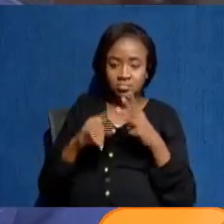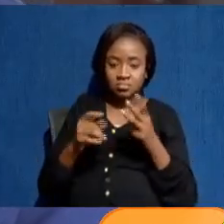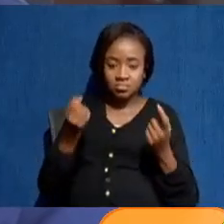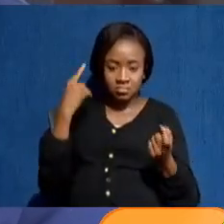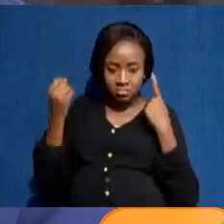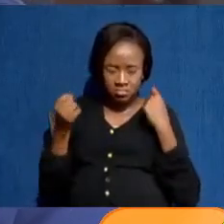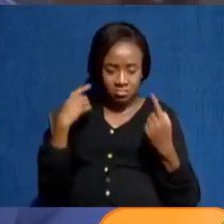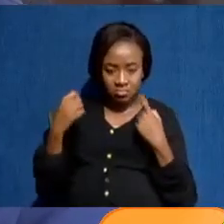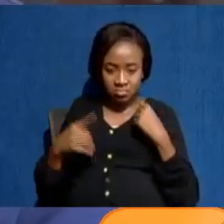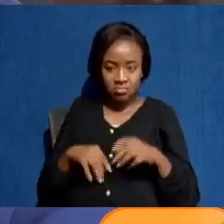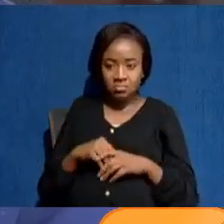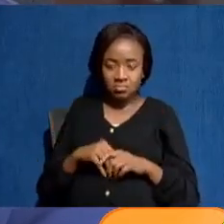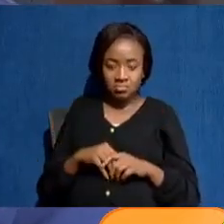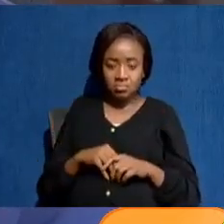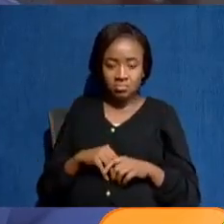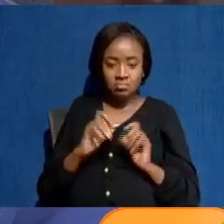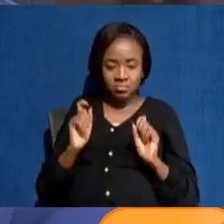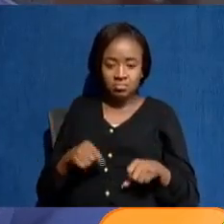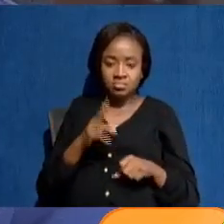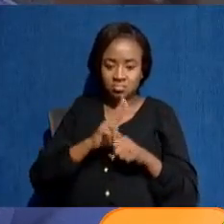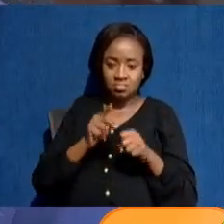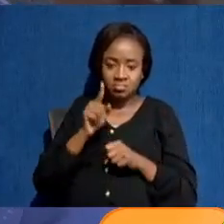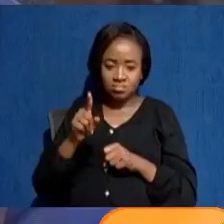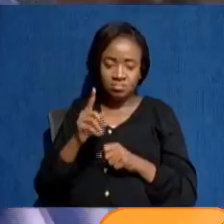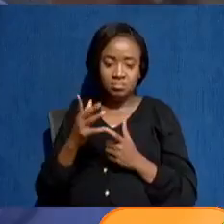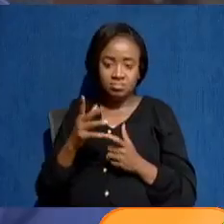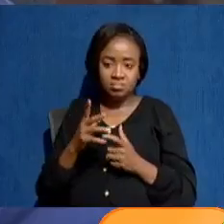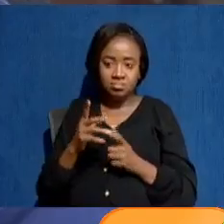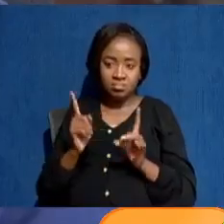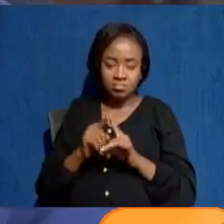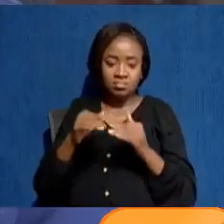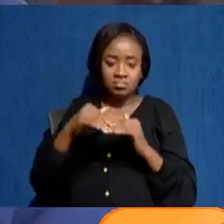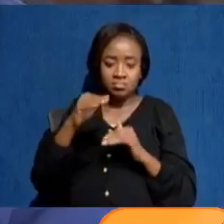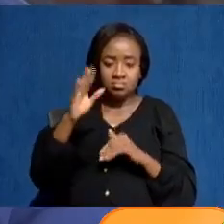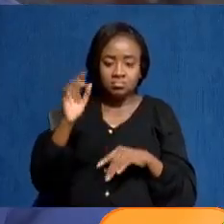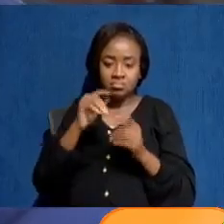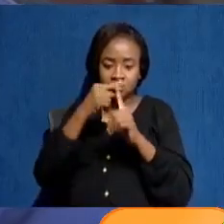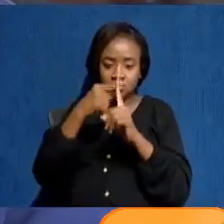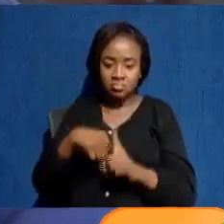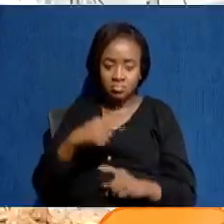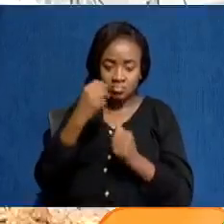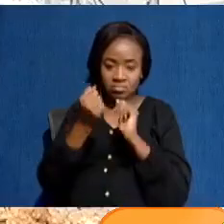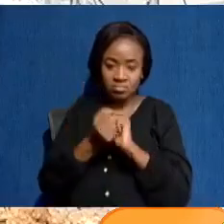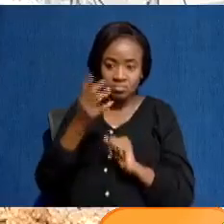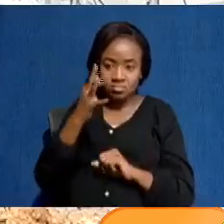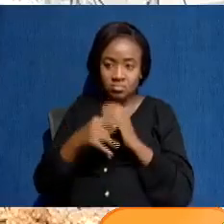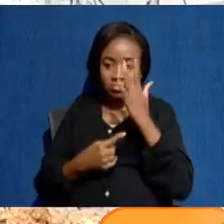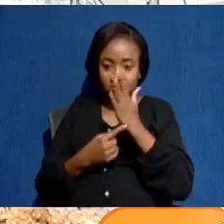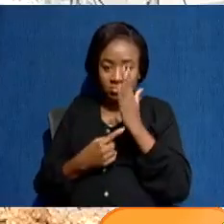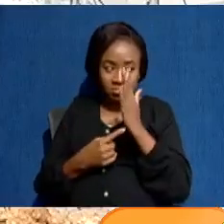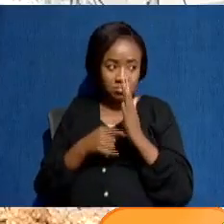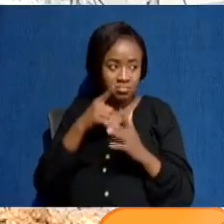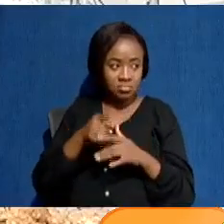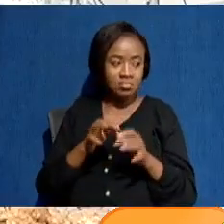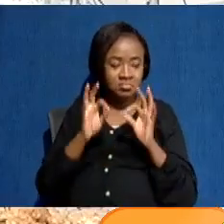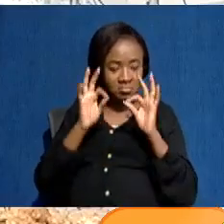Kericho, are places that can be served by that distribution center, and more, 14 more counties can be reached. Technology is not the future,